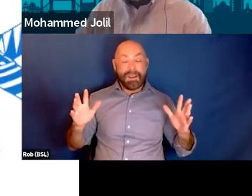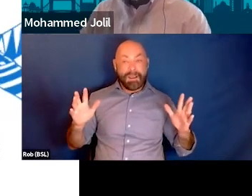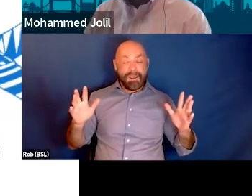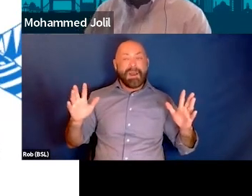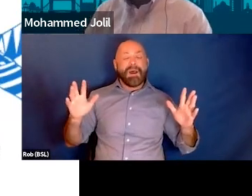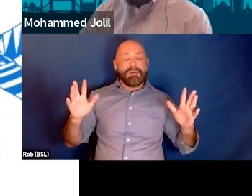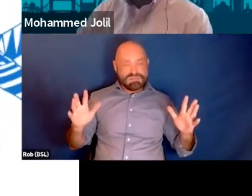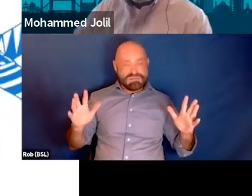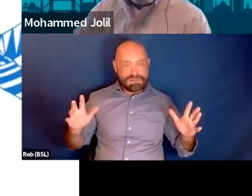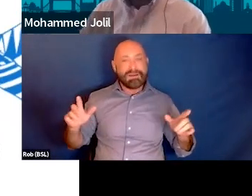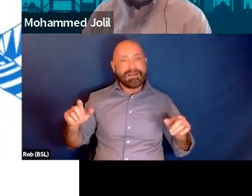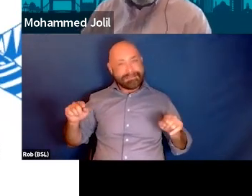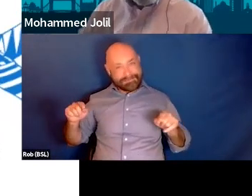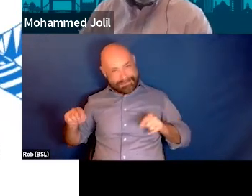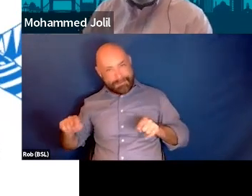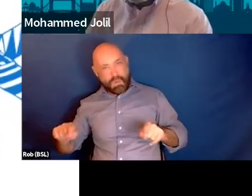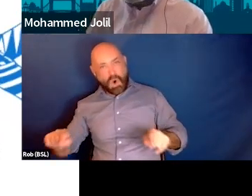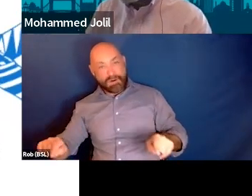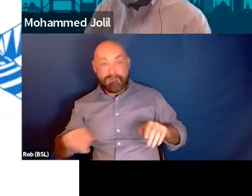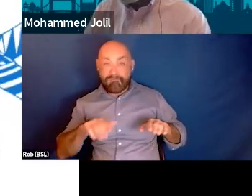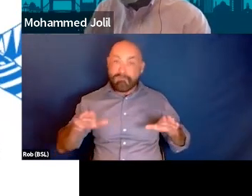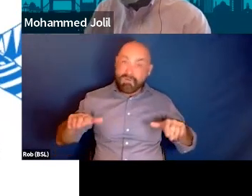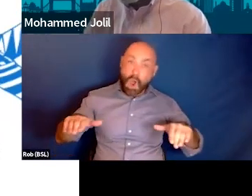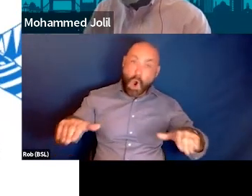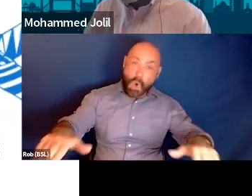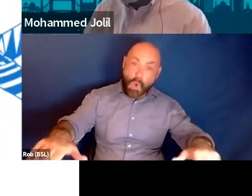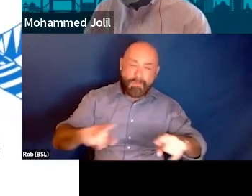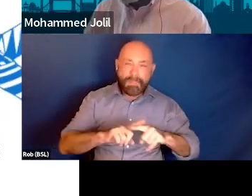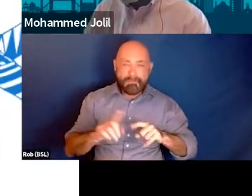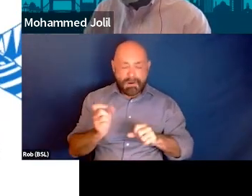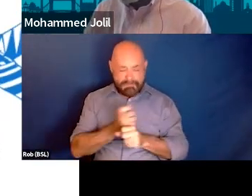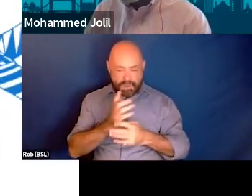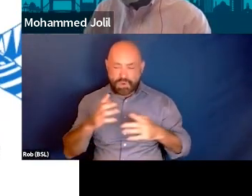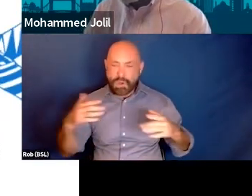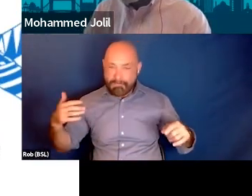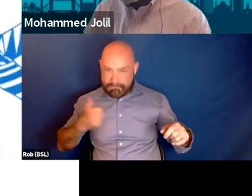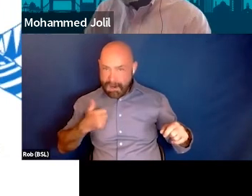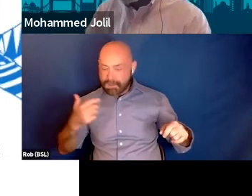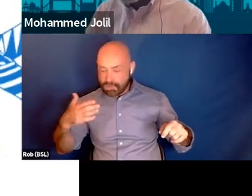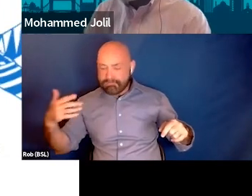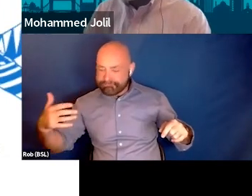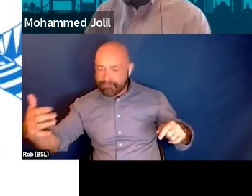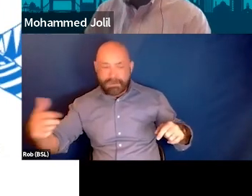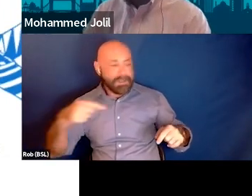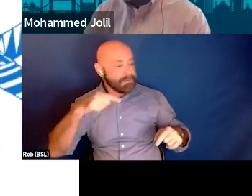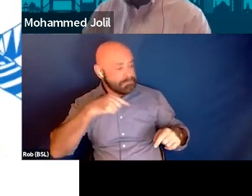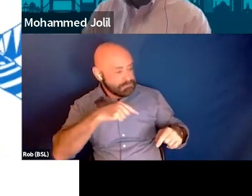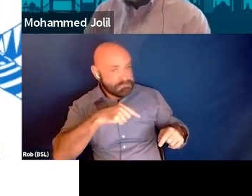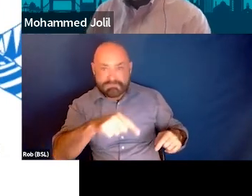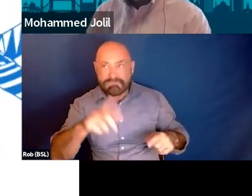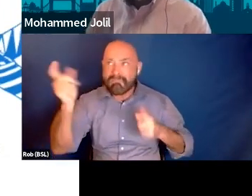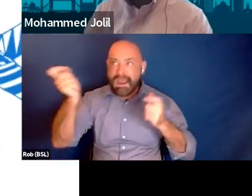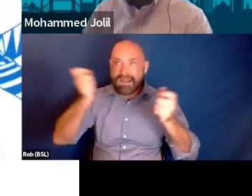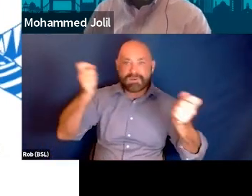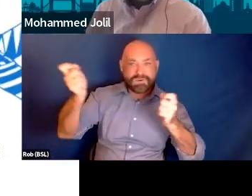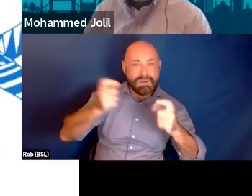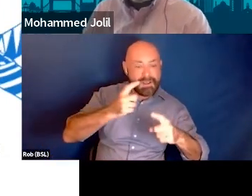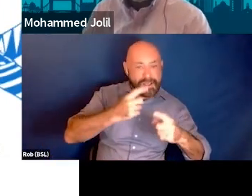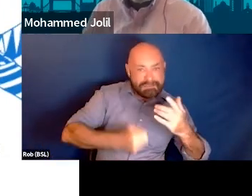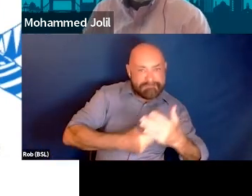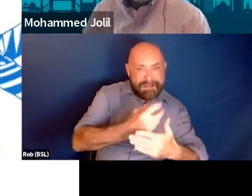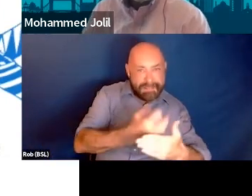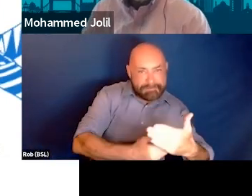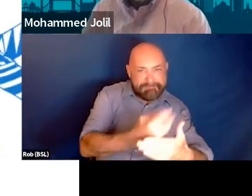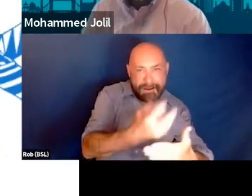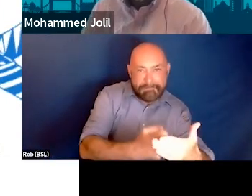kept with a flow, but also making sure that we were developing as we wanted to